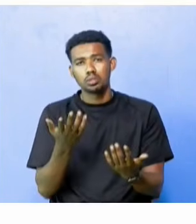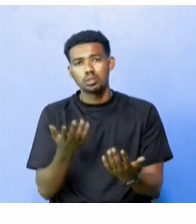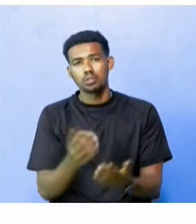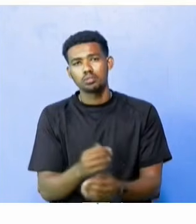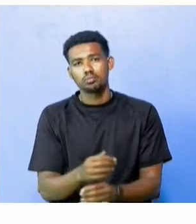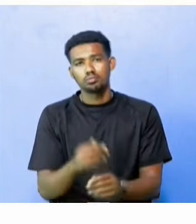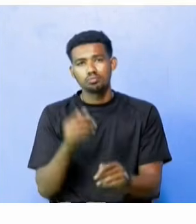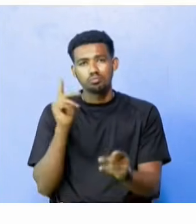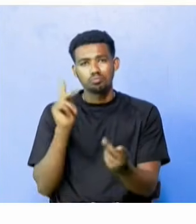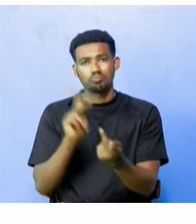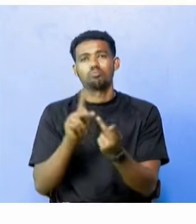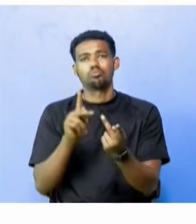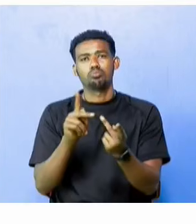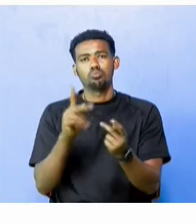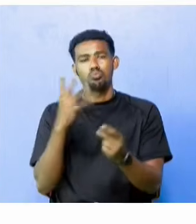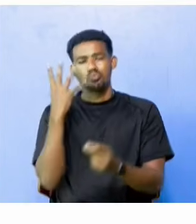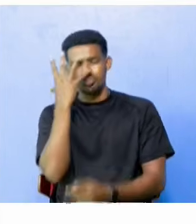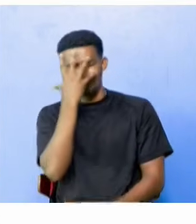beautiful.